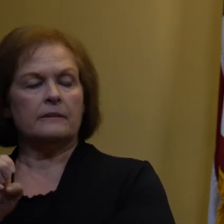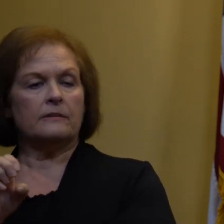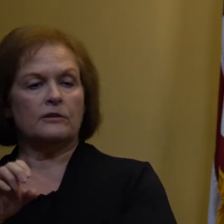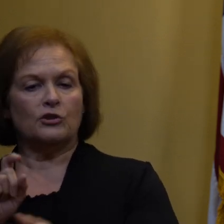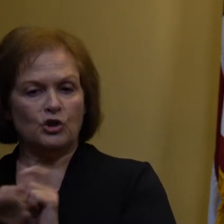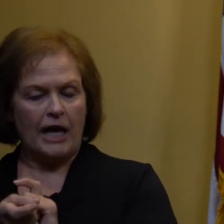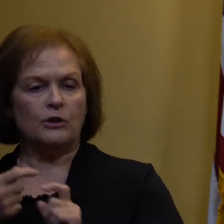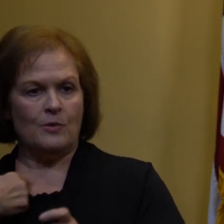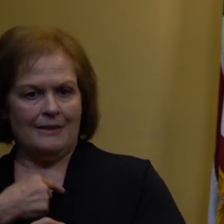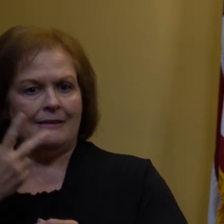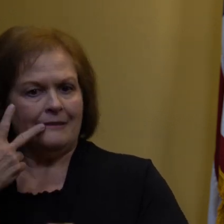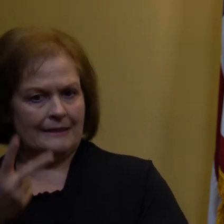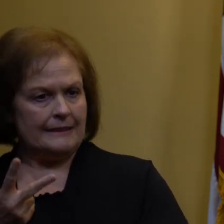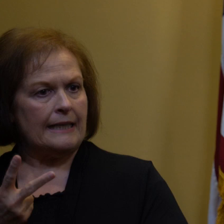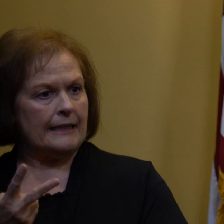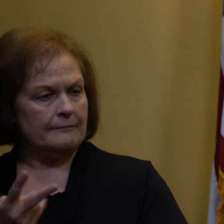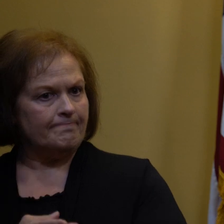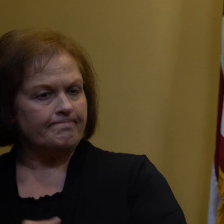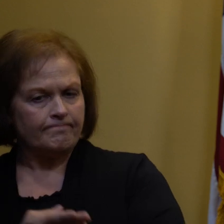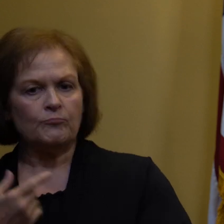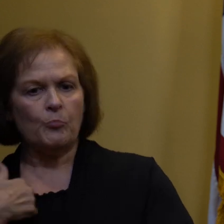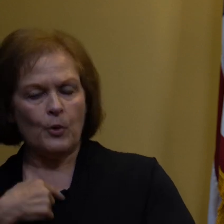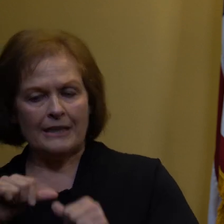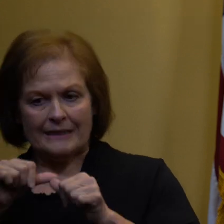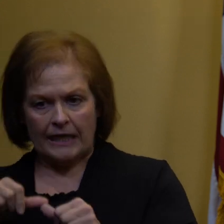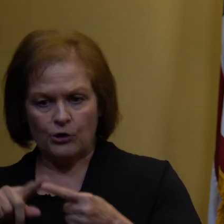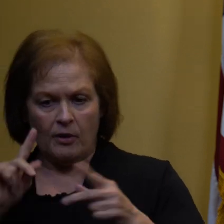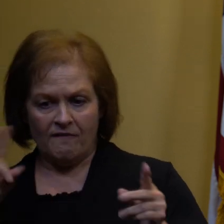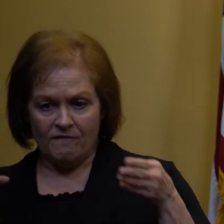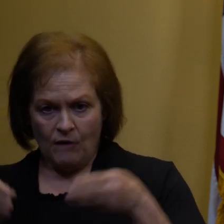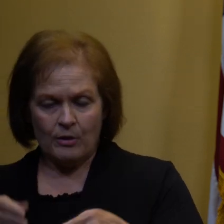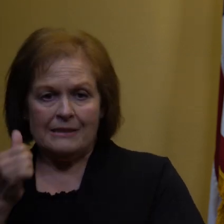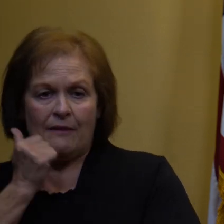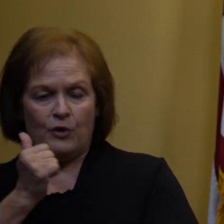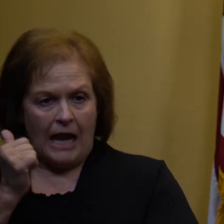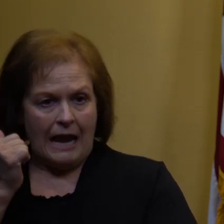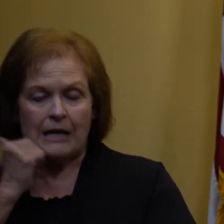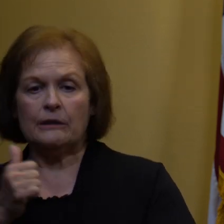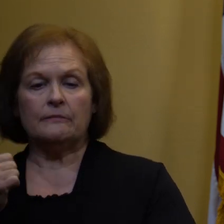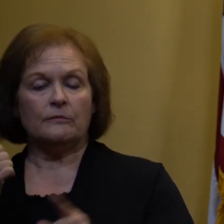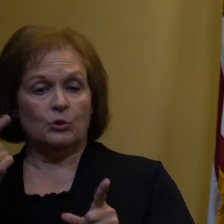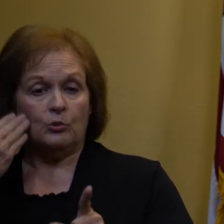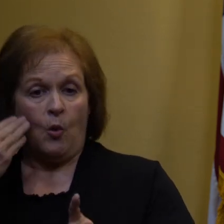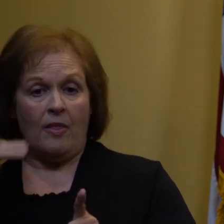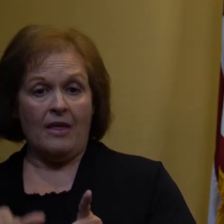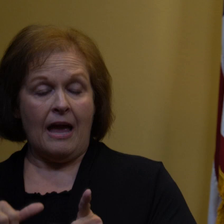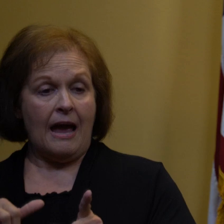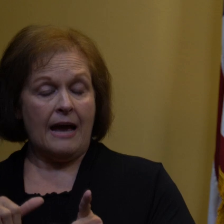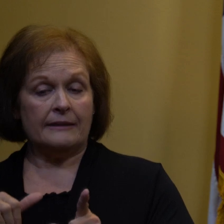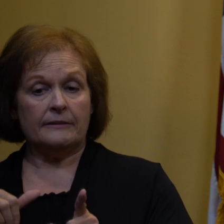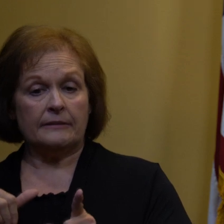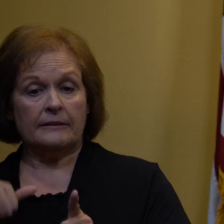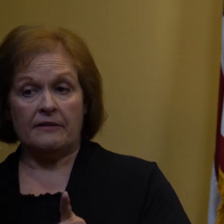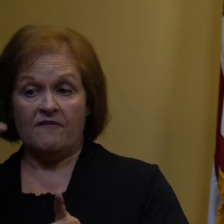of these investments. They are critical, meaning we're continuing to stay focused every day. You know that leveraging